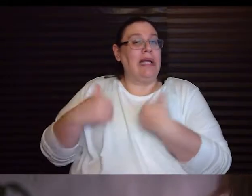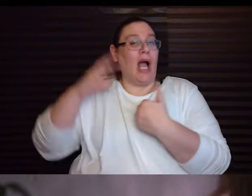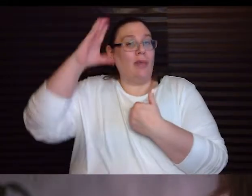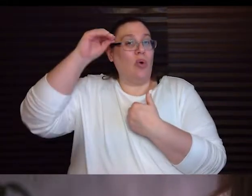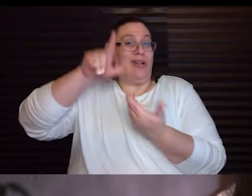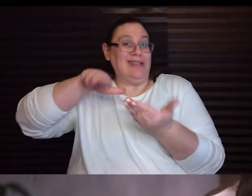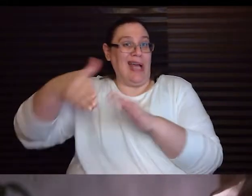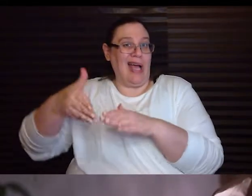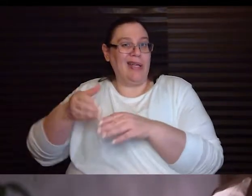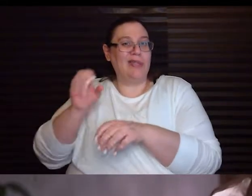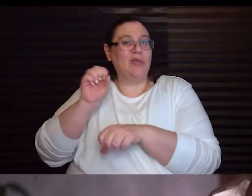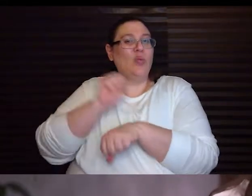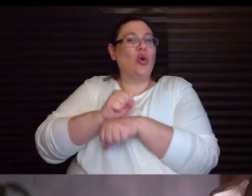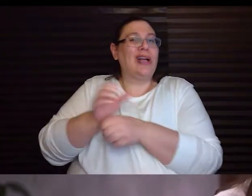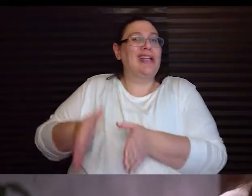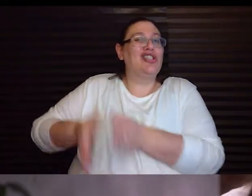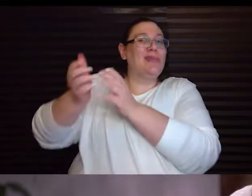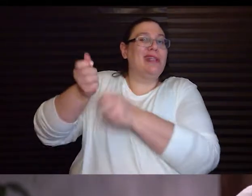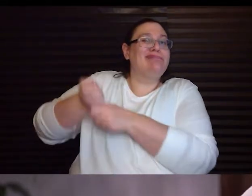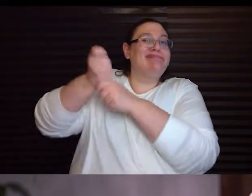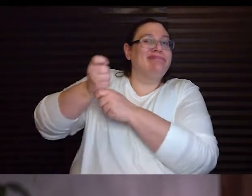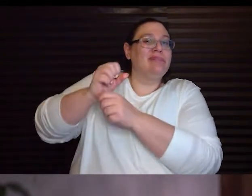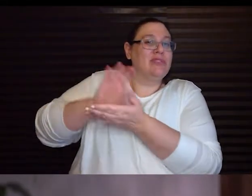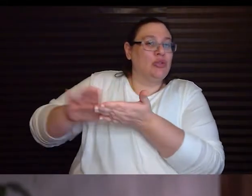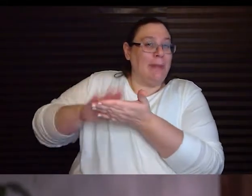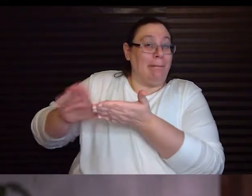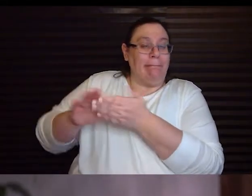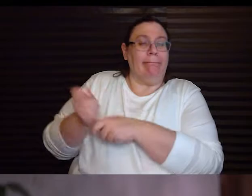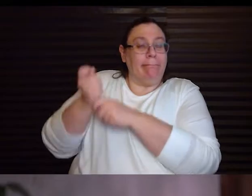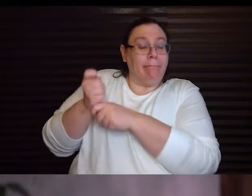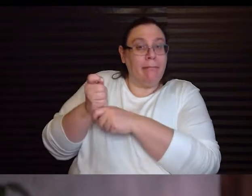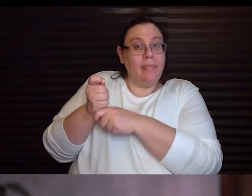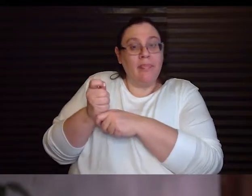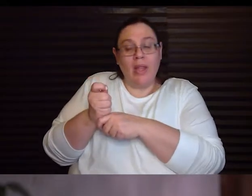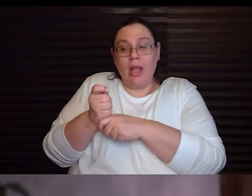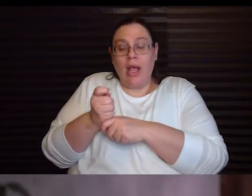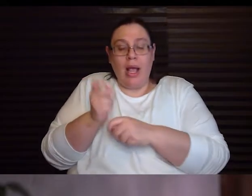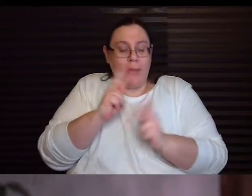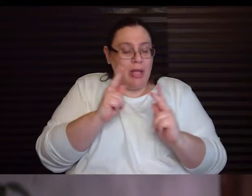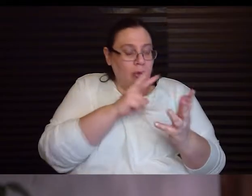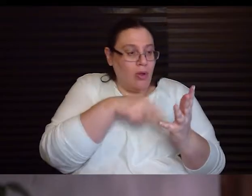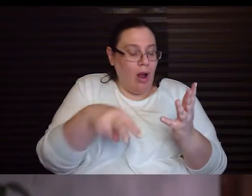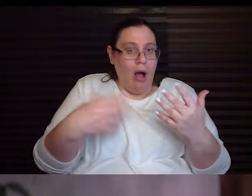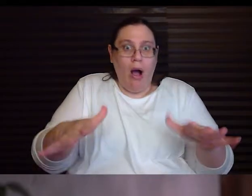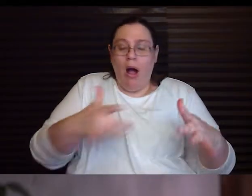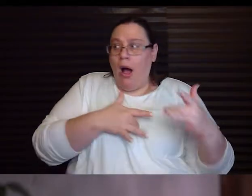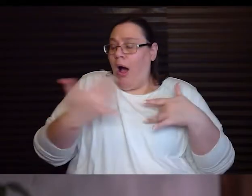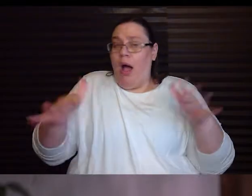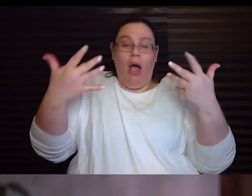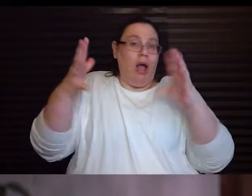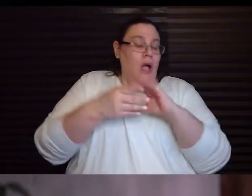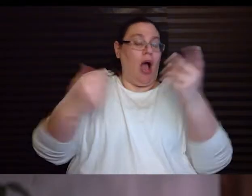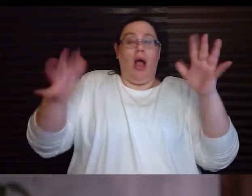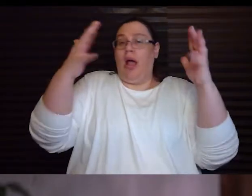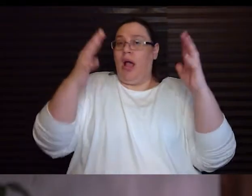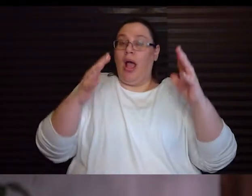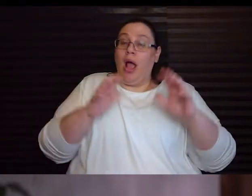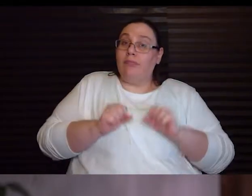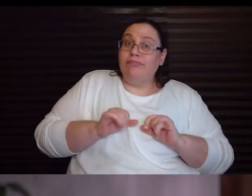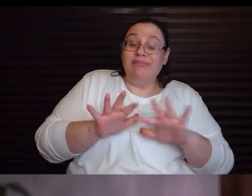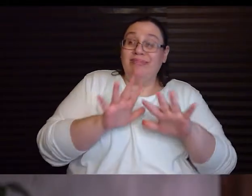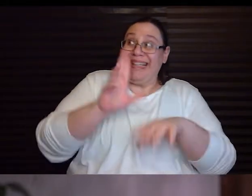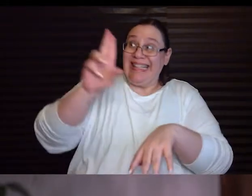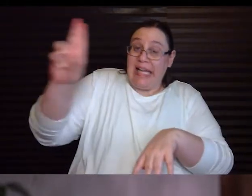who dies while working as a chimney sweep. And that story so deeply touched people's hearts that it fueled a